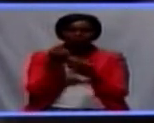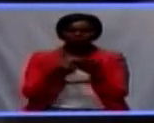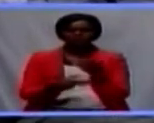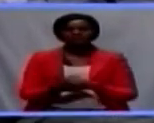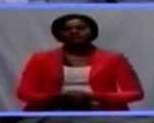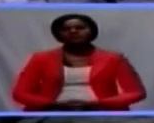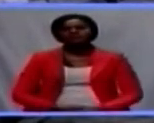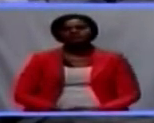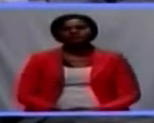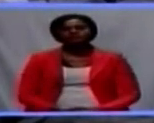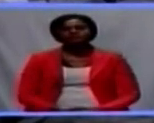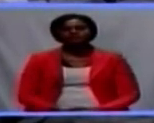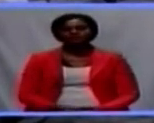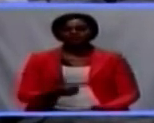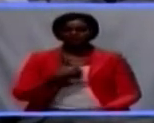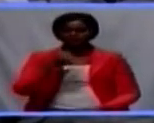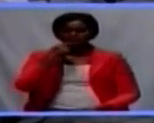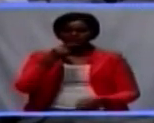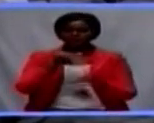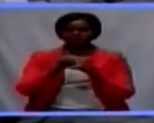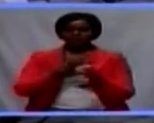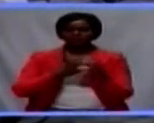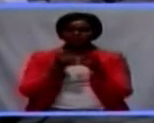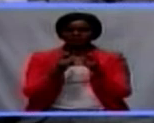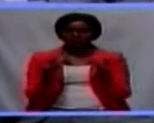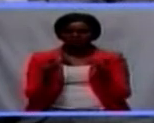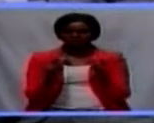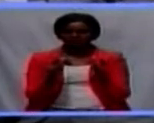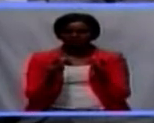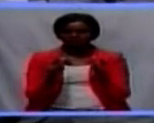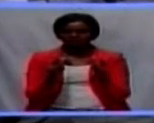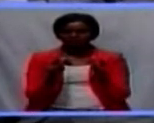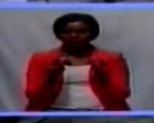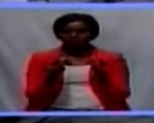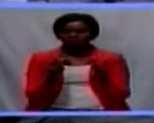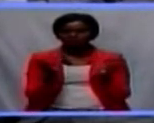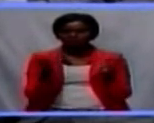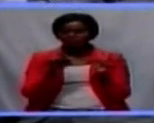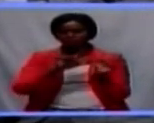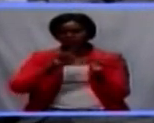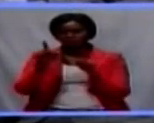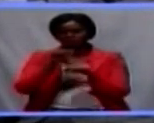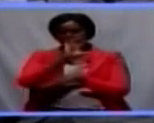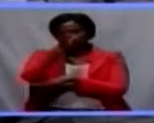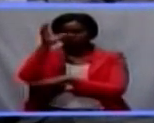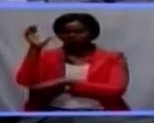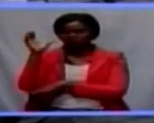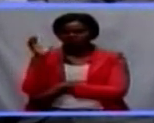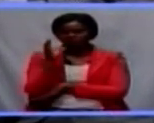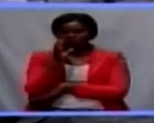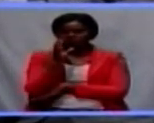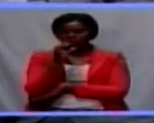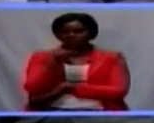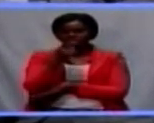have a saying in my language, which is, if you go in a forest, a thick forest, okay, you shouldn't